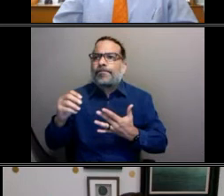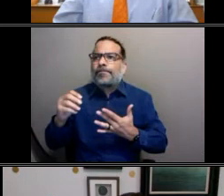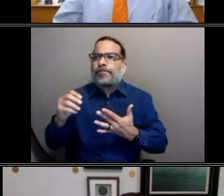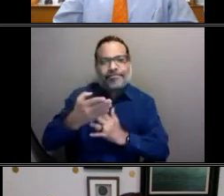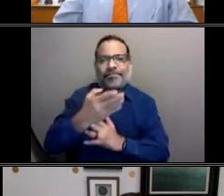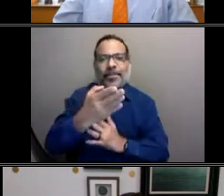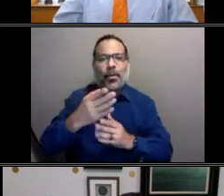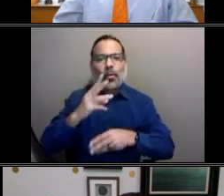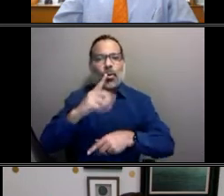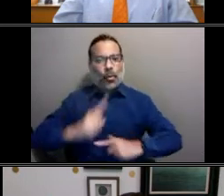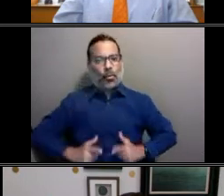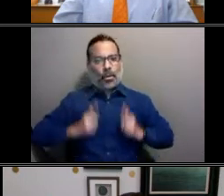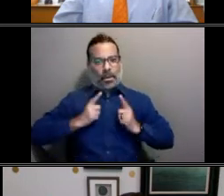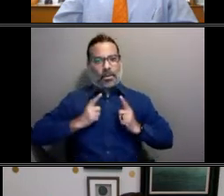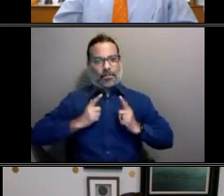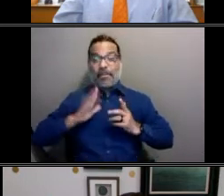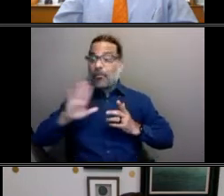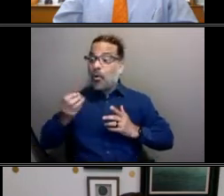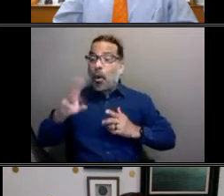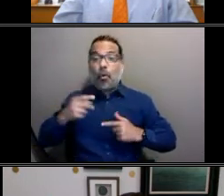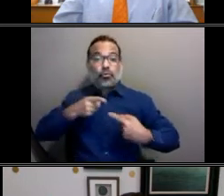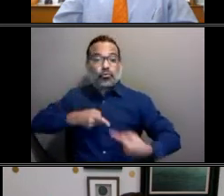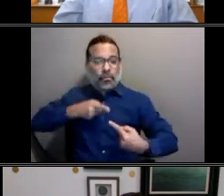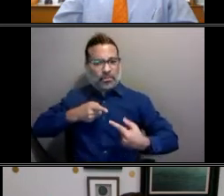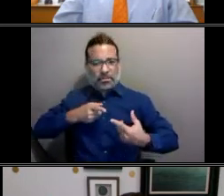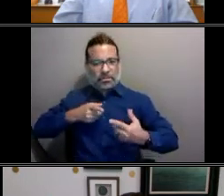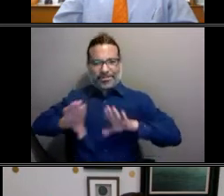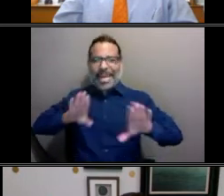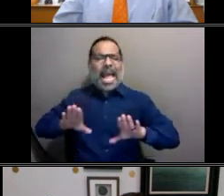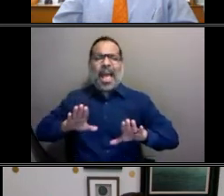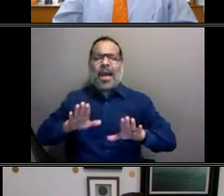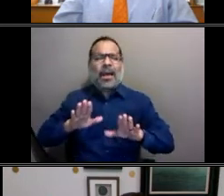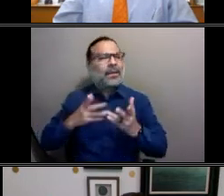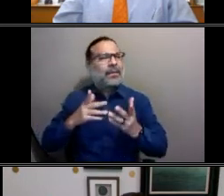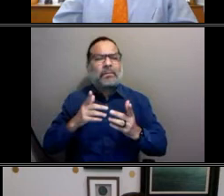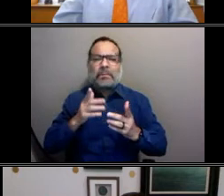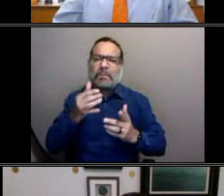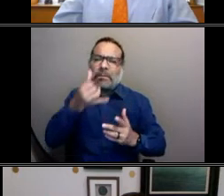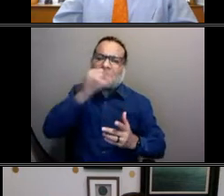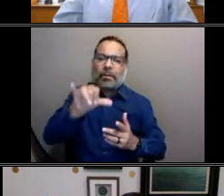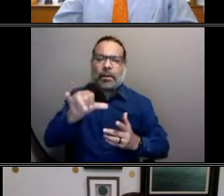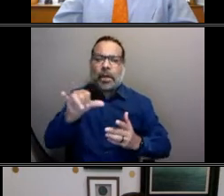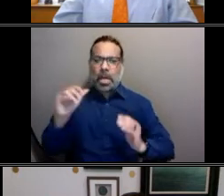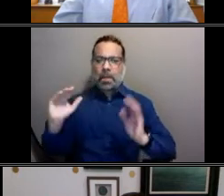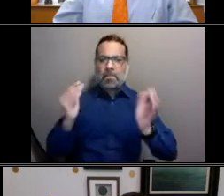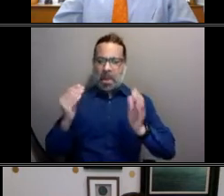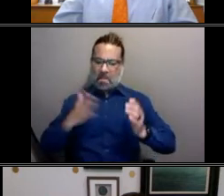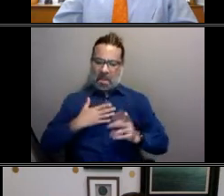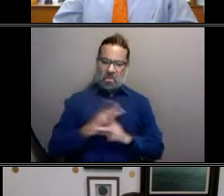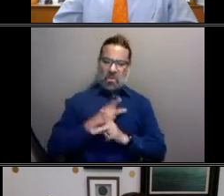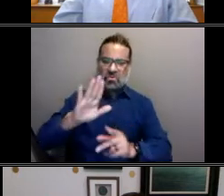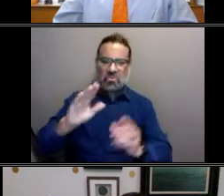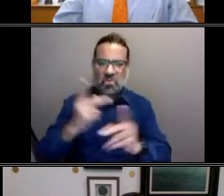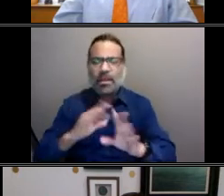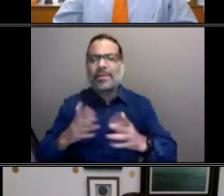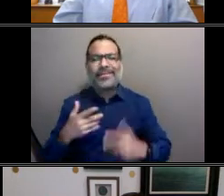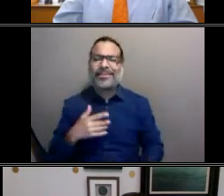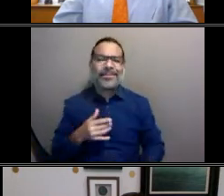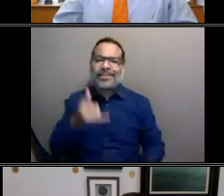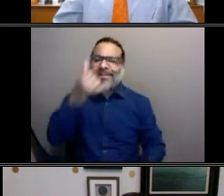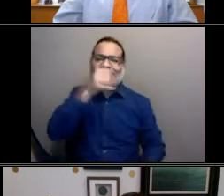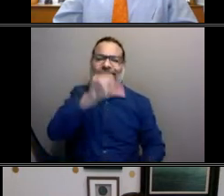struggles. And it's not good to play the comparison game. We're all in this one together, right? And the only way we're going to get out of this